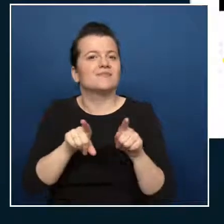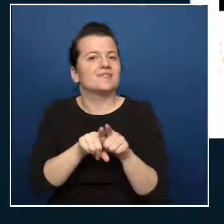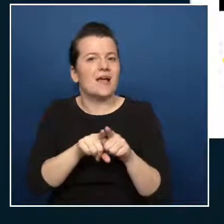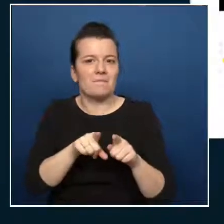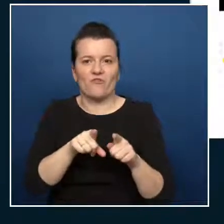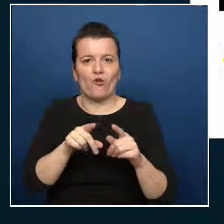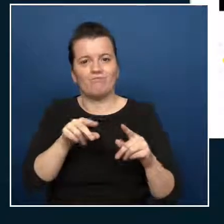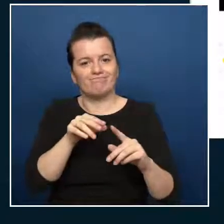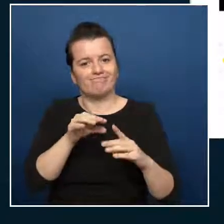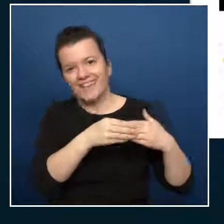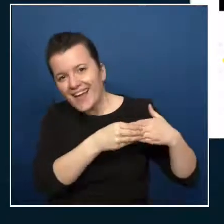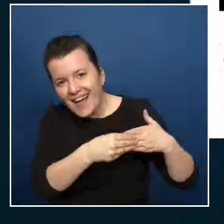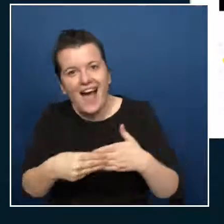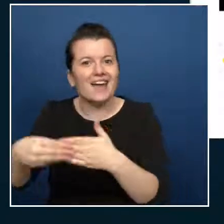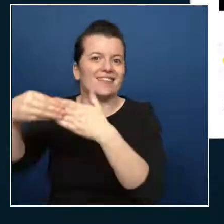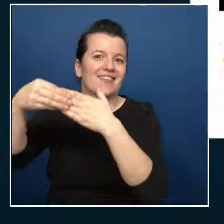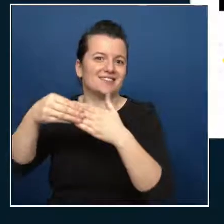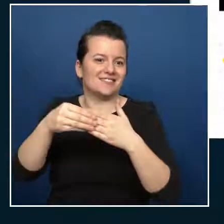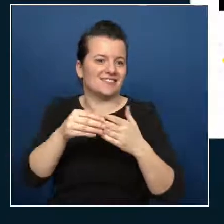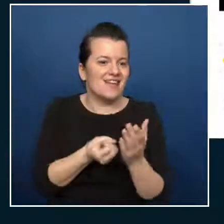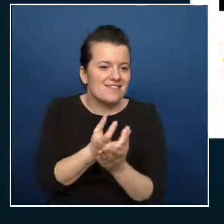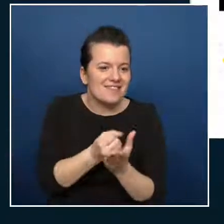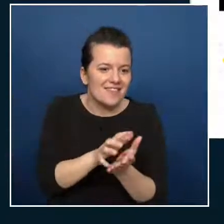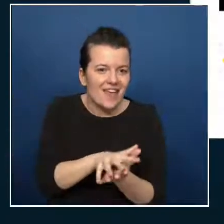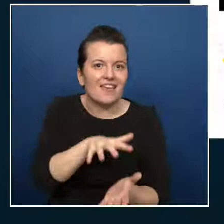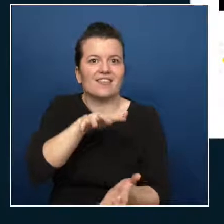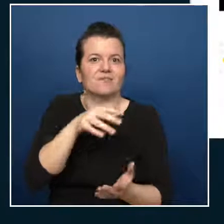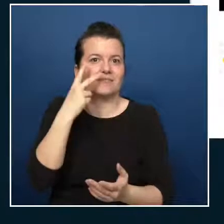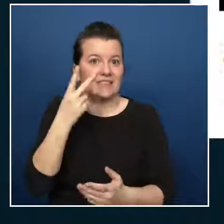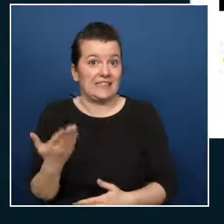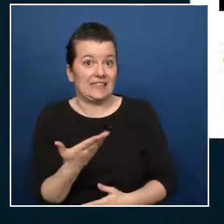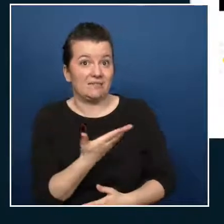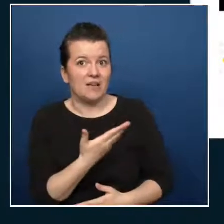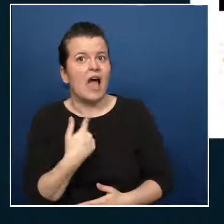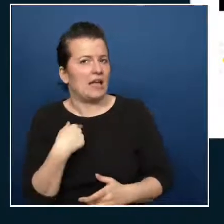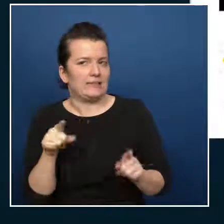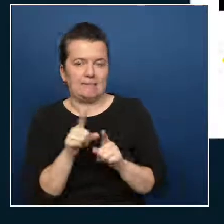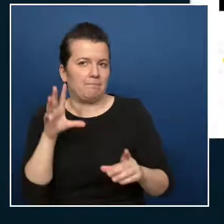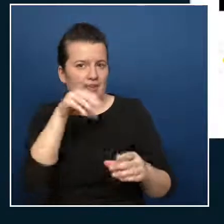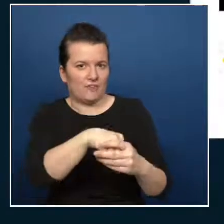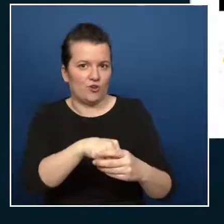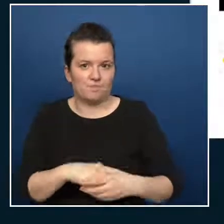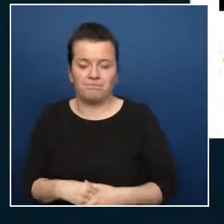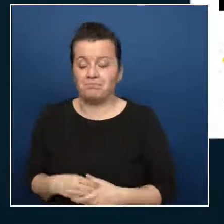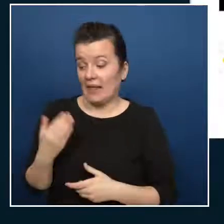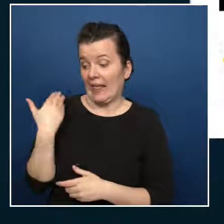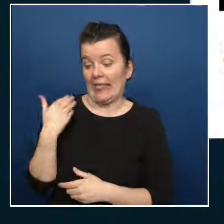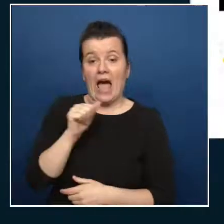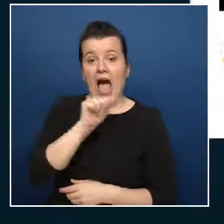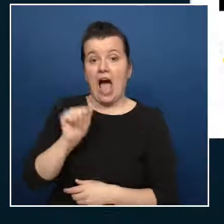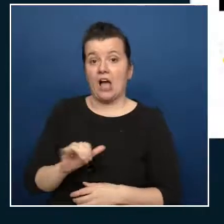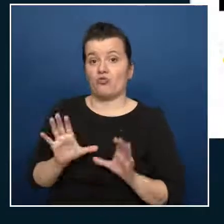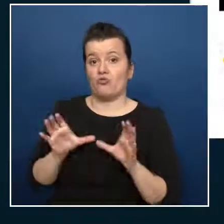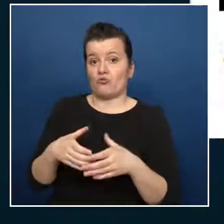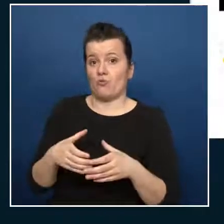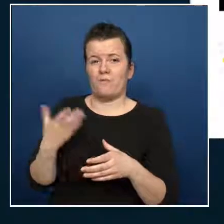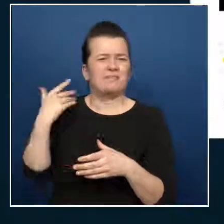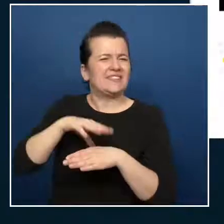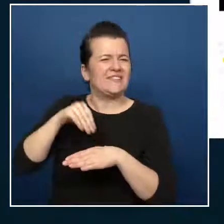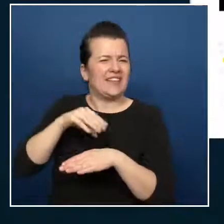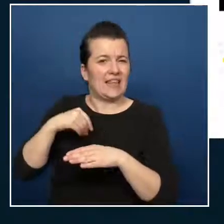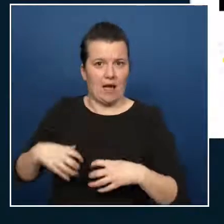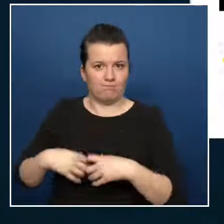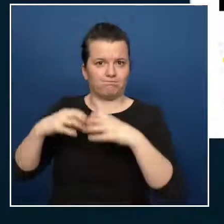And recently, I've started an Azure user group in my area in Sundsvall, Sweden, because